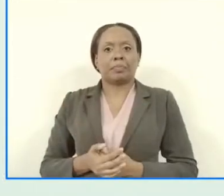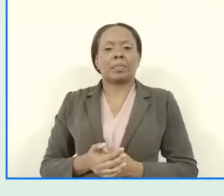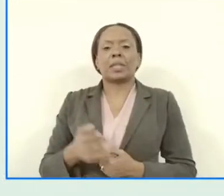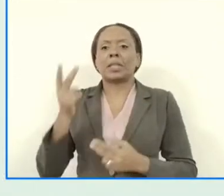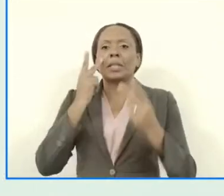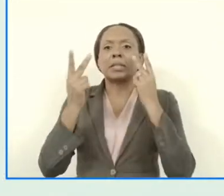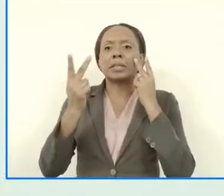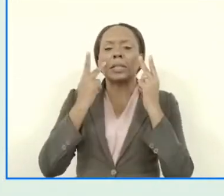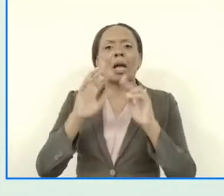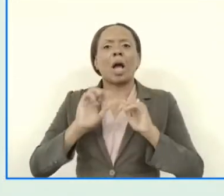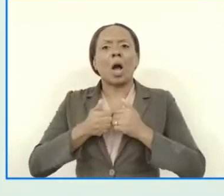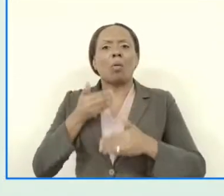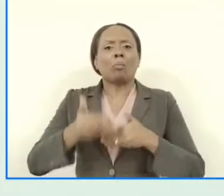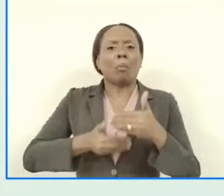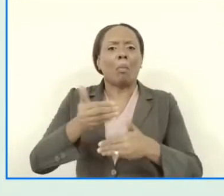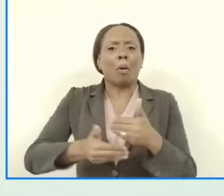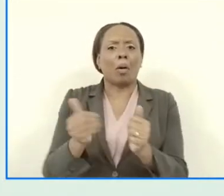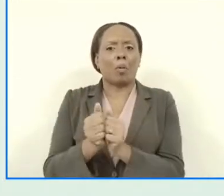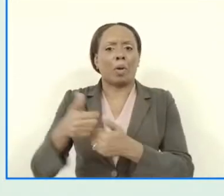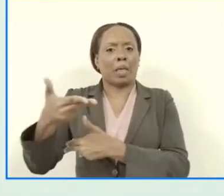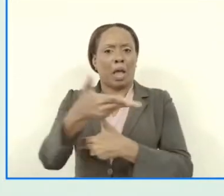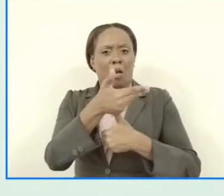following Hurricane Elsa.